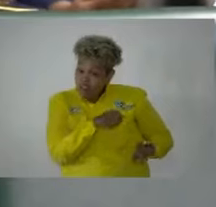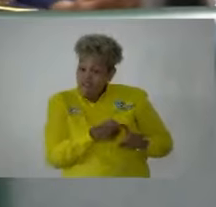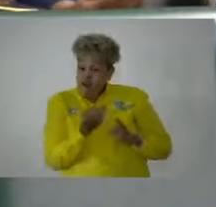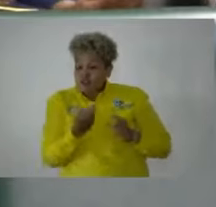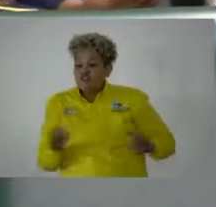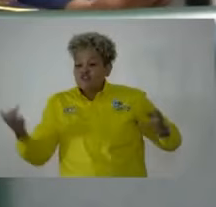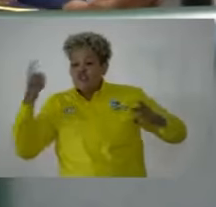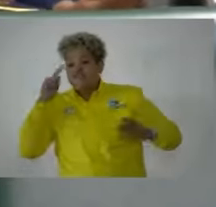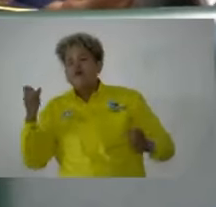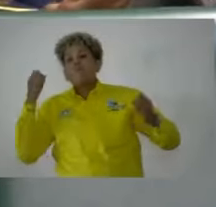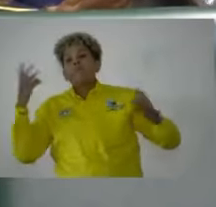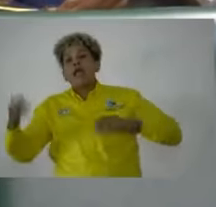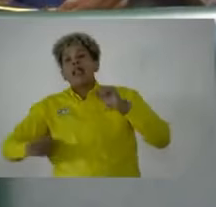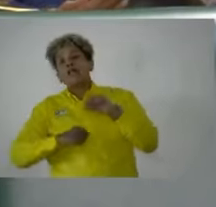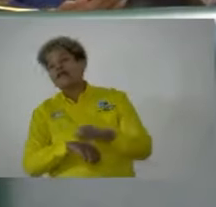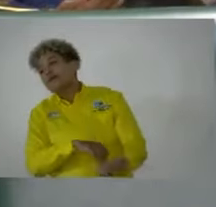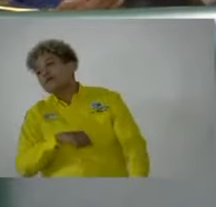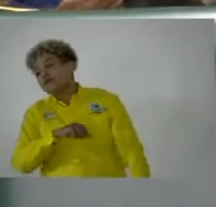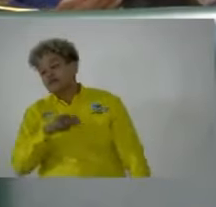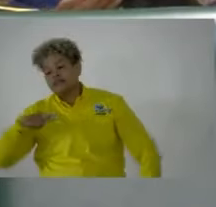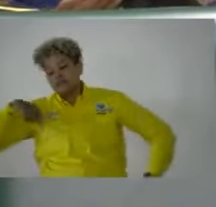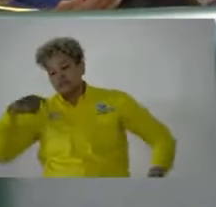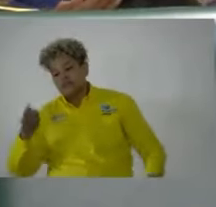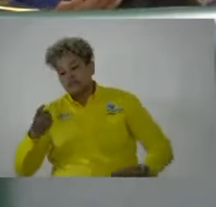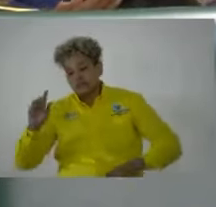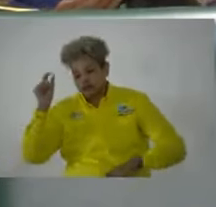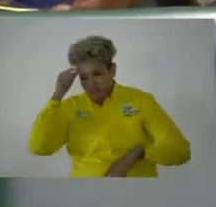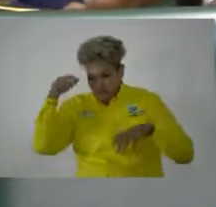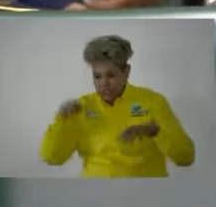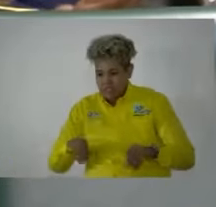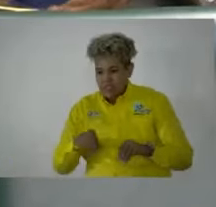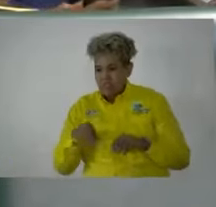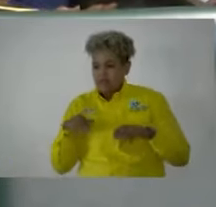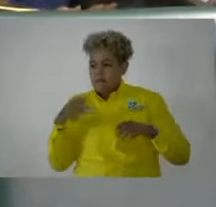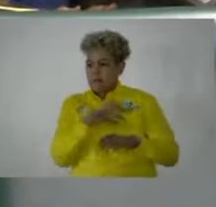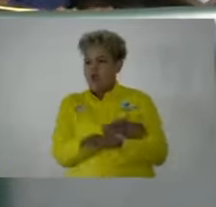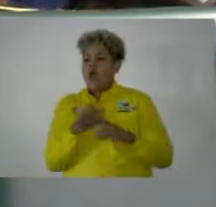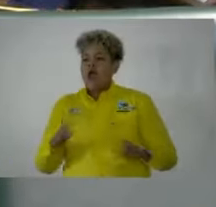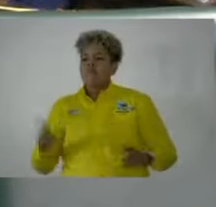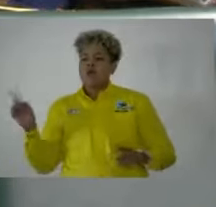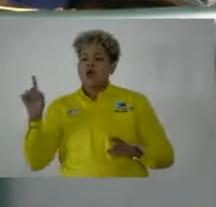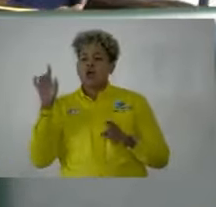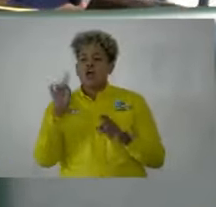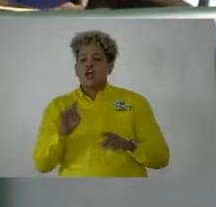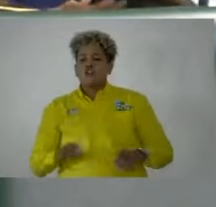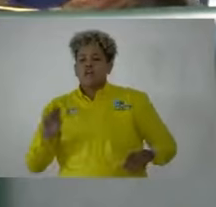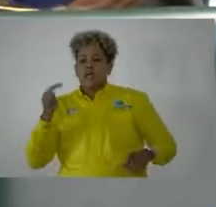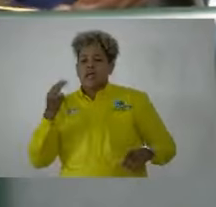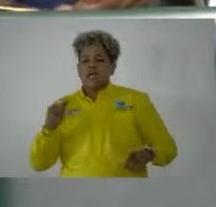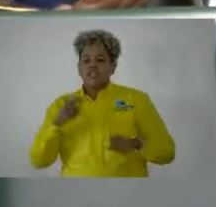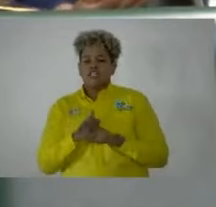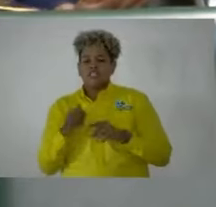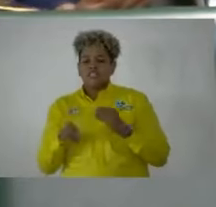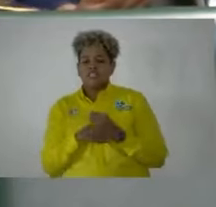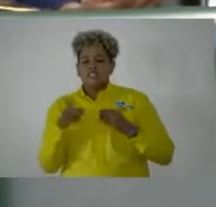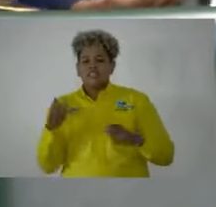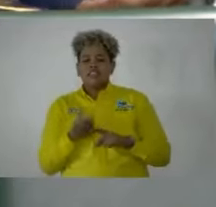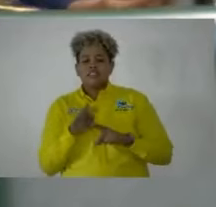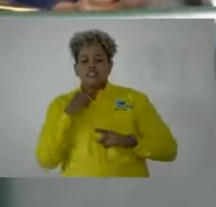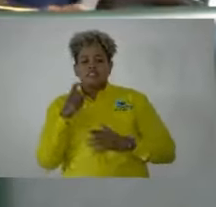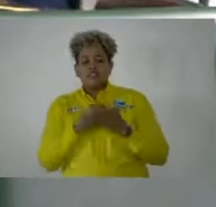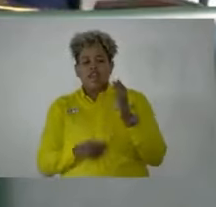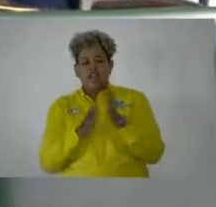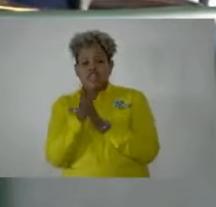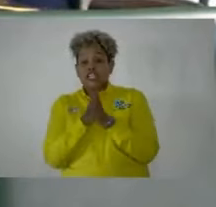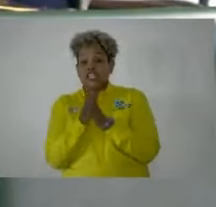resources for so many years now since this government came to power. And whereas contributors to NHT have been charged